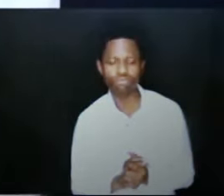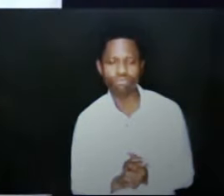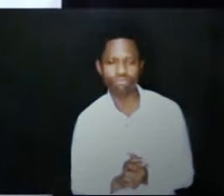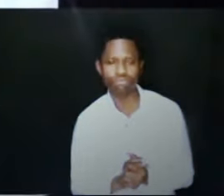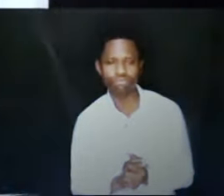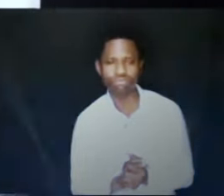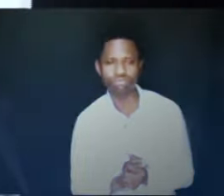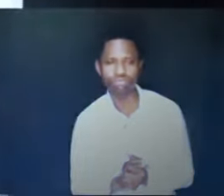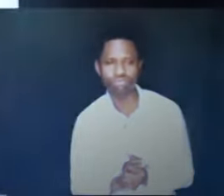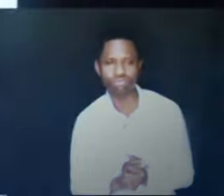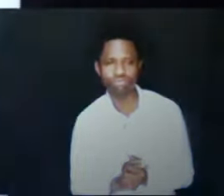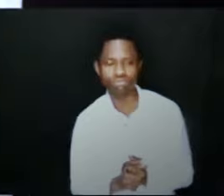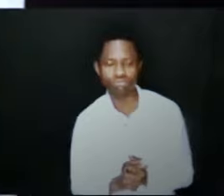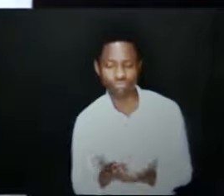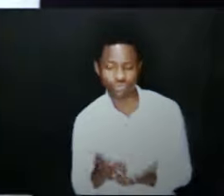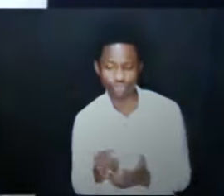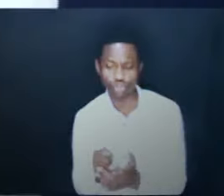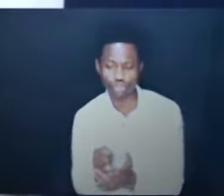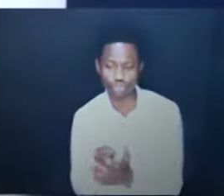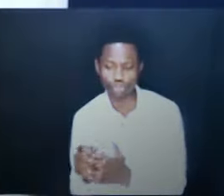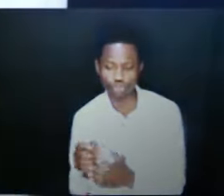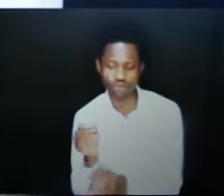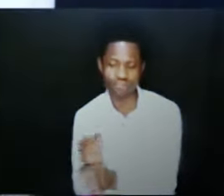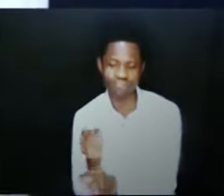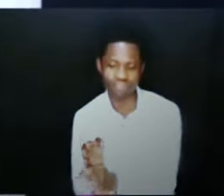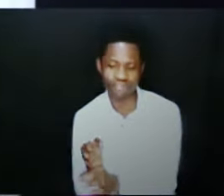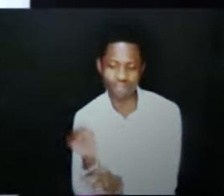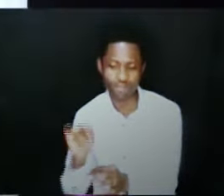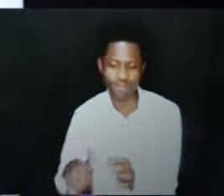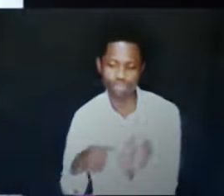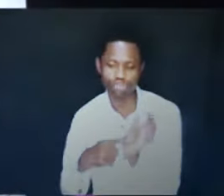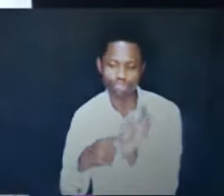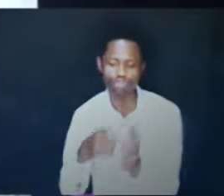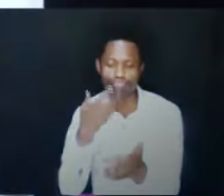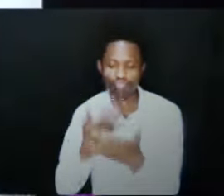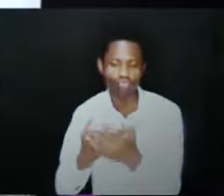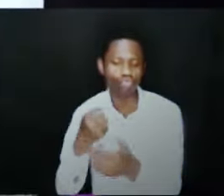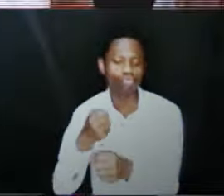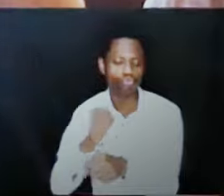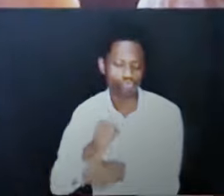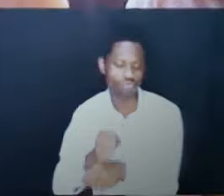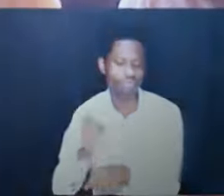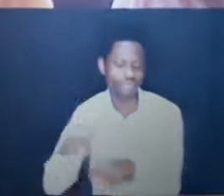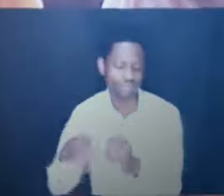See, genuine faith must produce good works. To